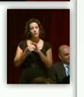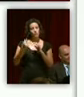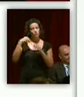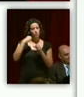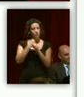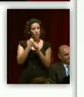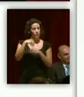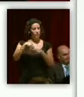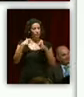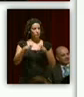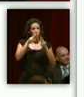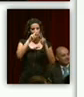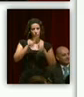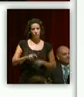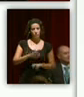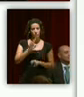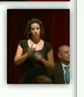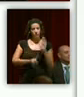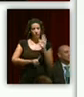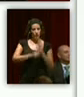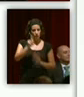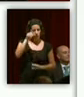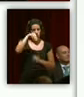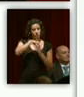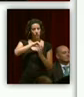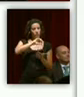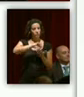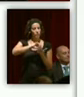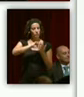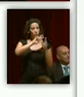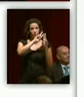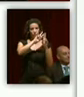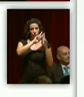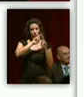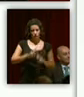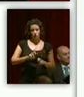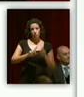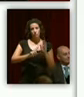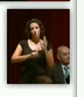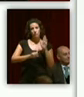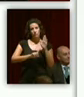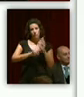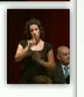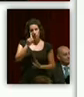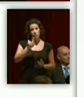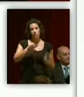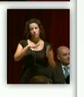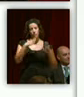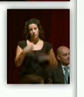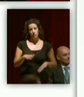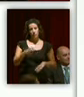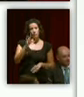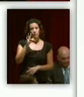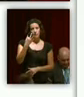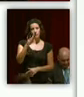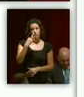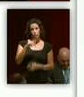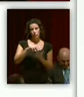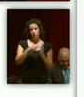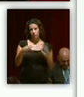who is a software engineer in the Research and Development Department of the Research and Development